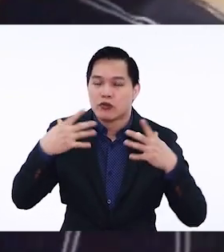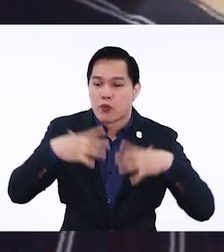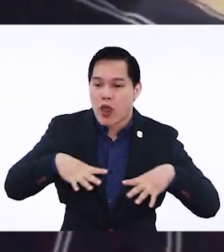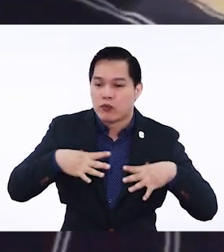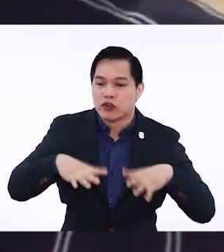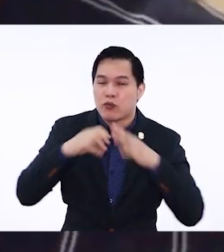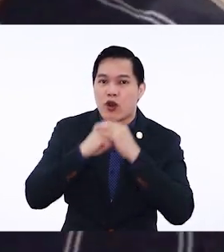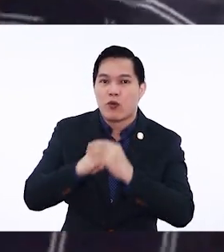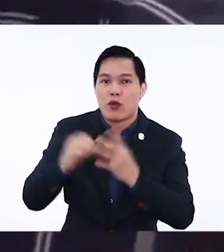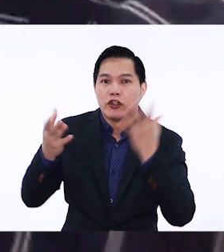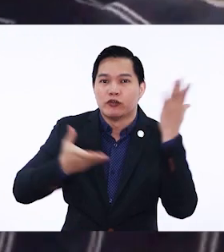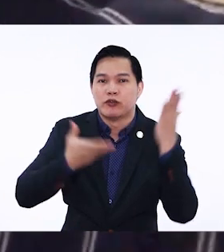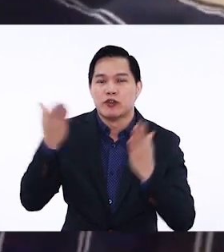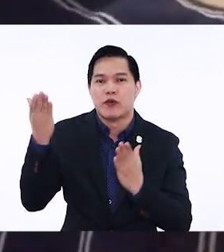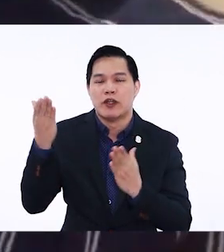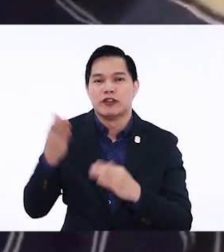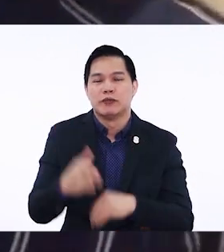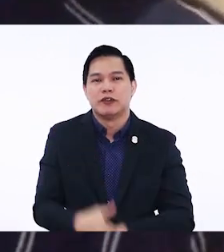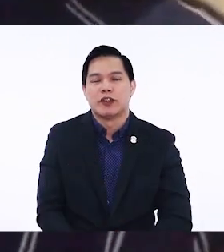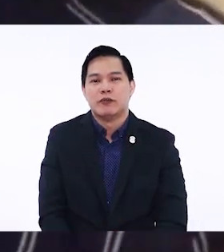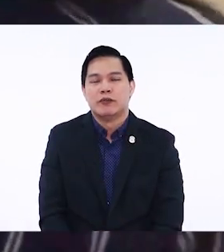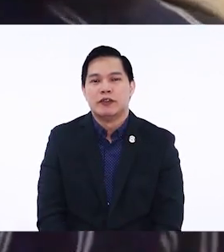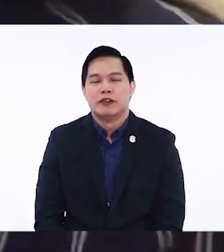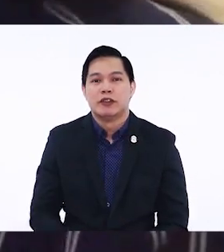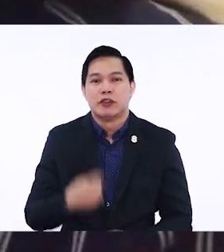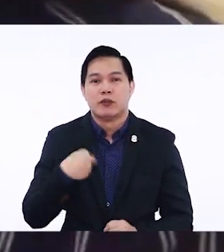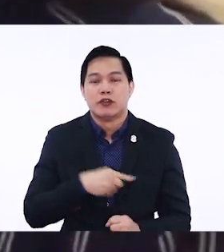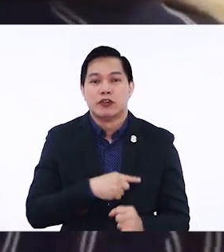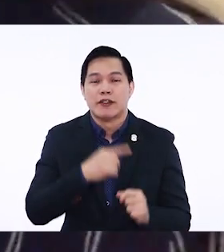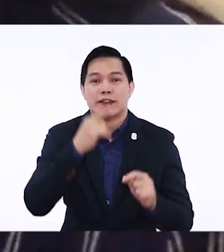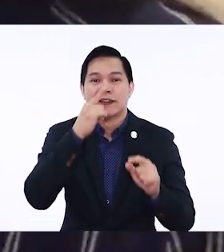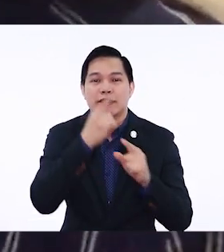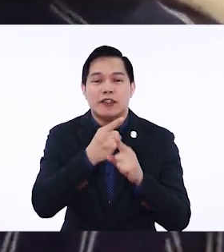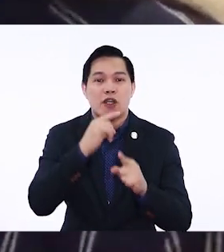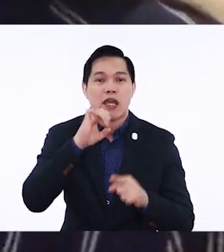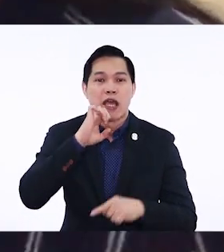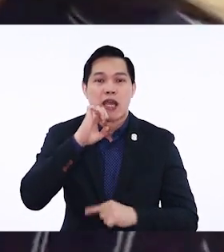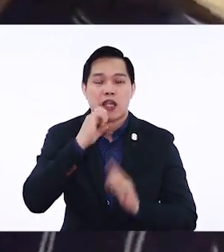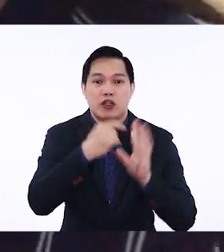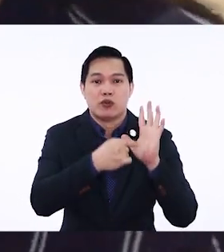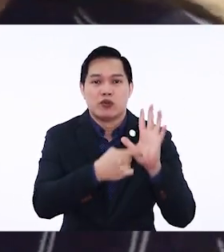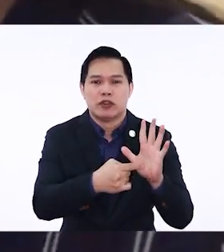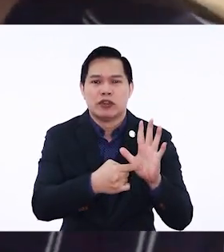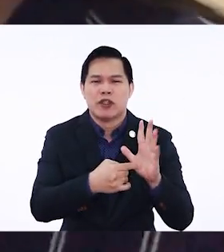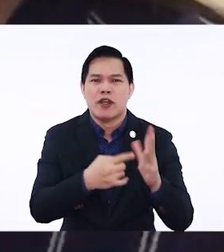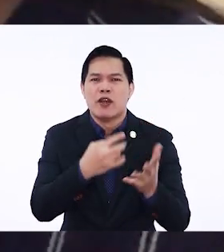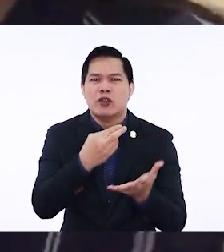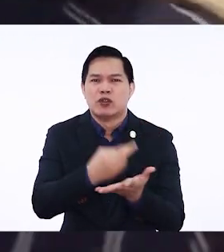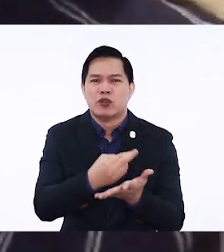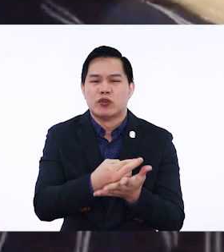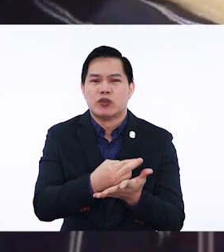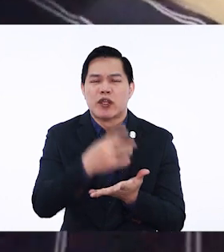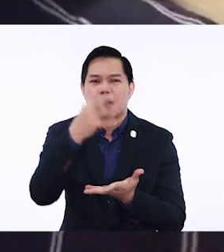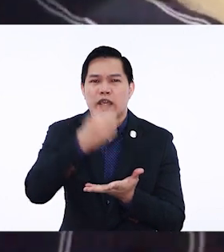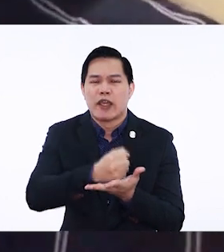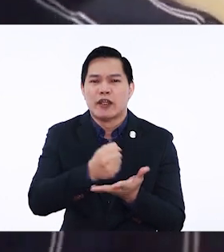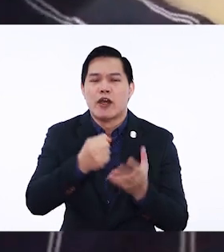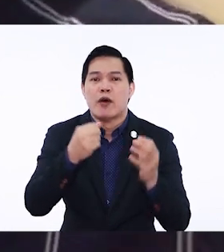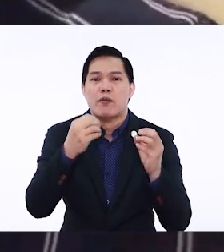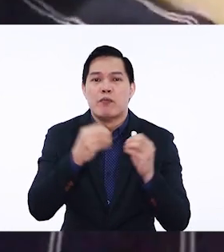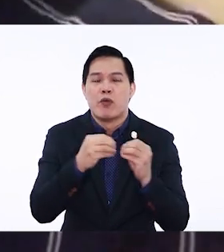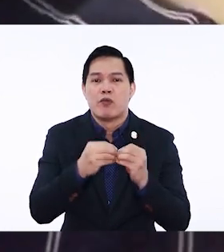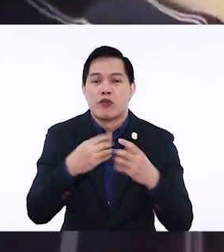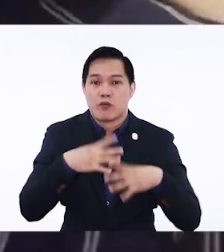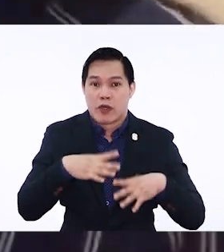and also we then led into our sister Ella introducing certain resources of where we could get more affordable worship service